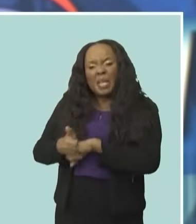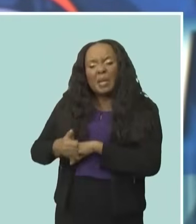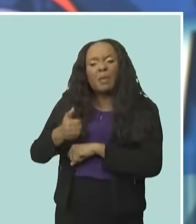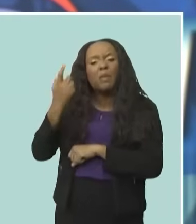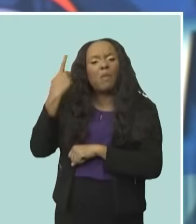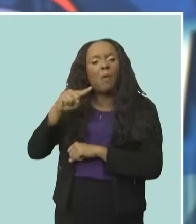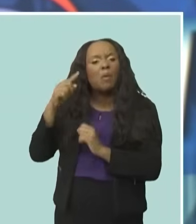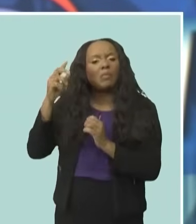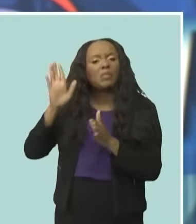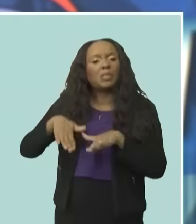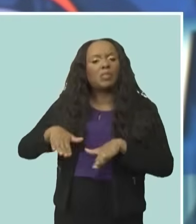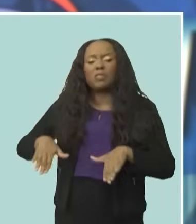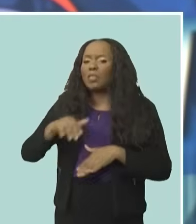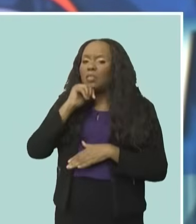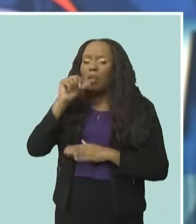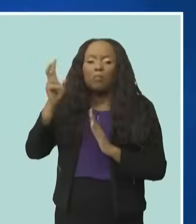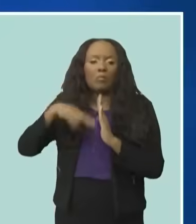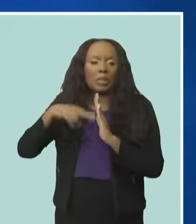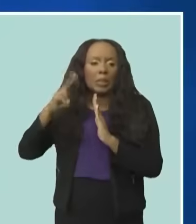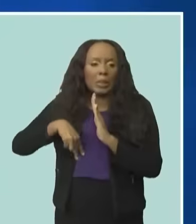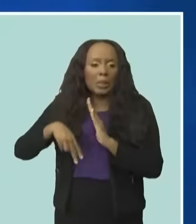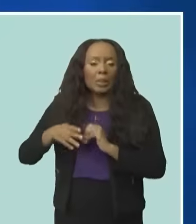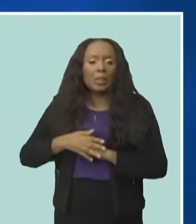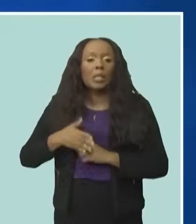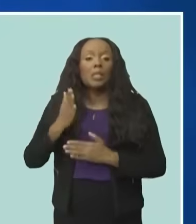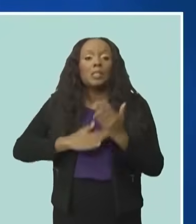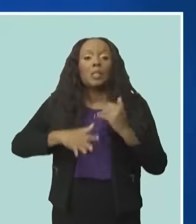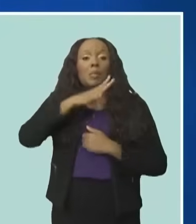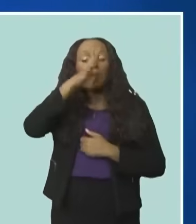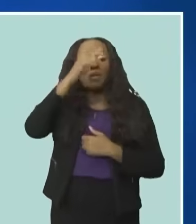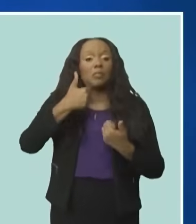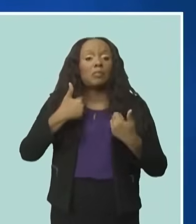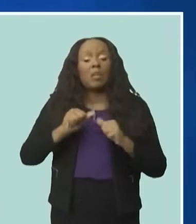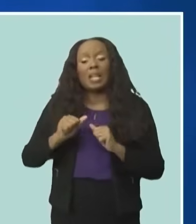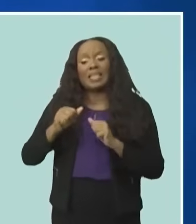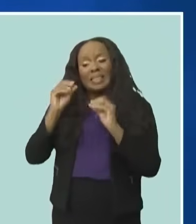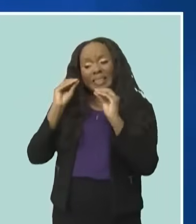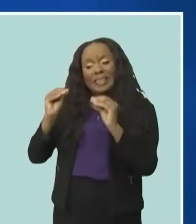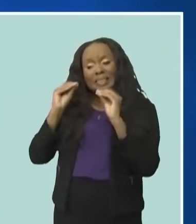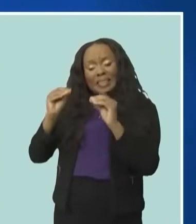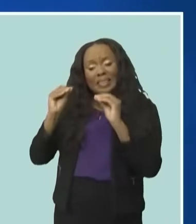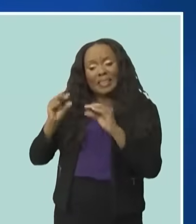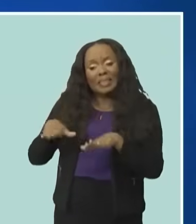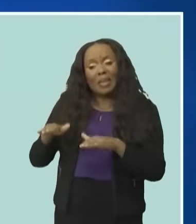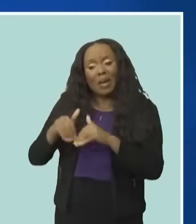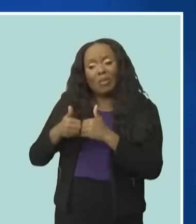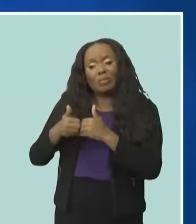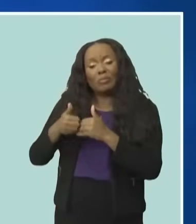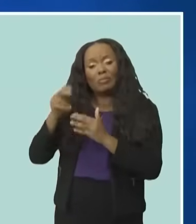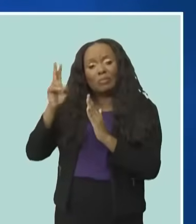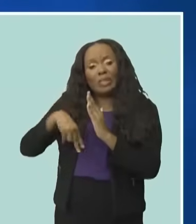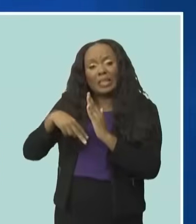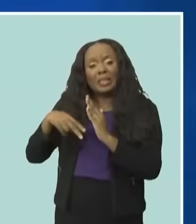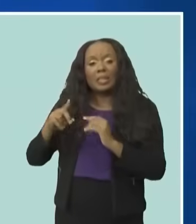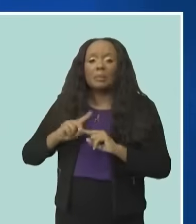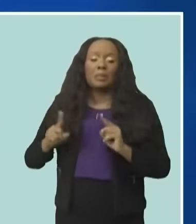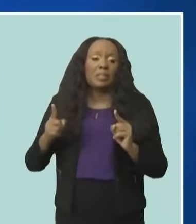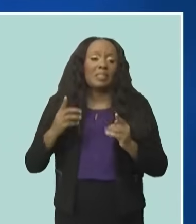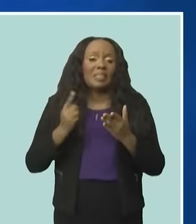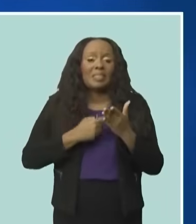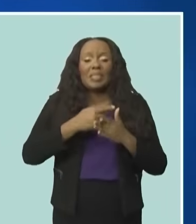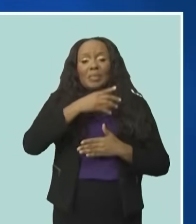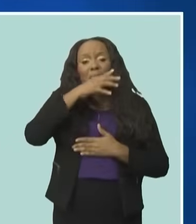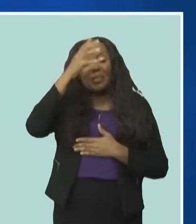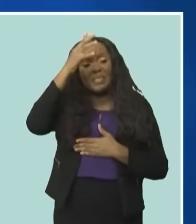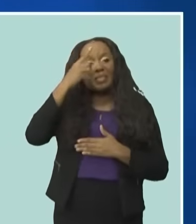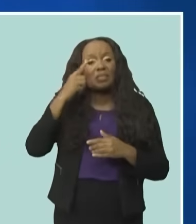fact, Minister Blackman says while some parents try their best to teach their children how to read, oftentimes they lack the